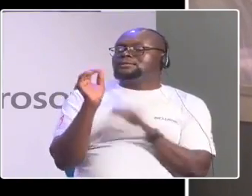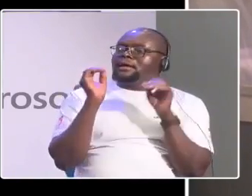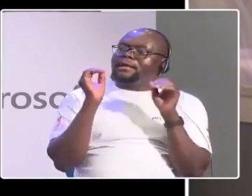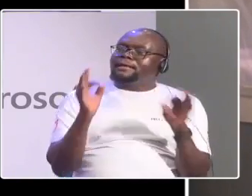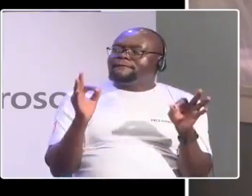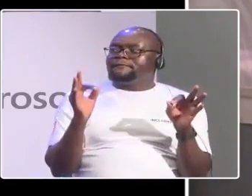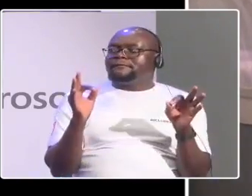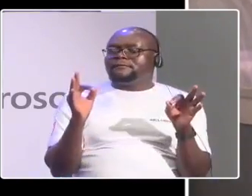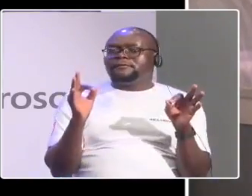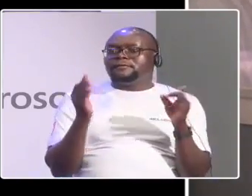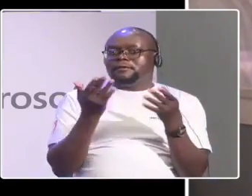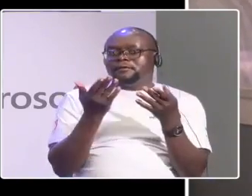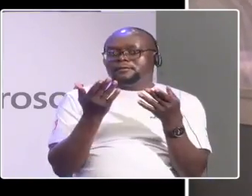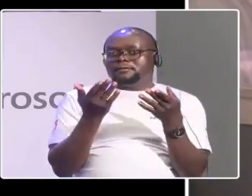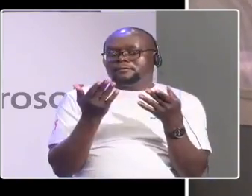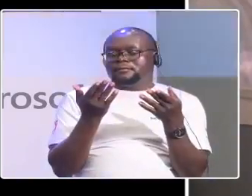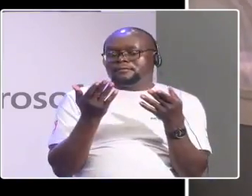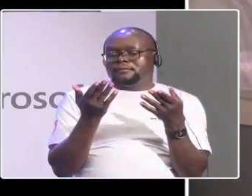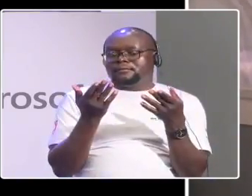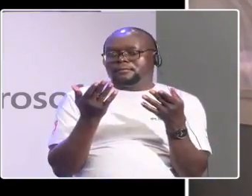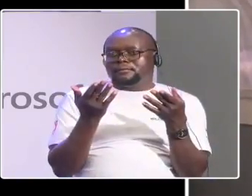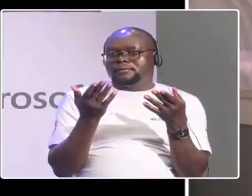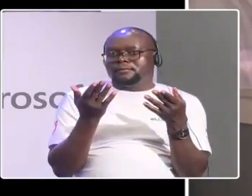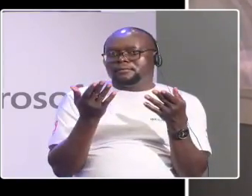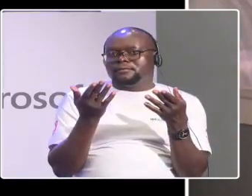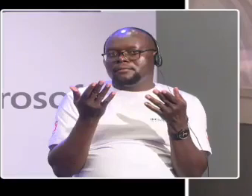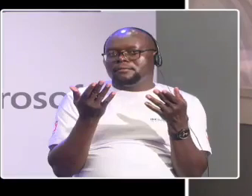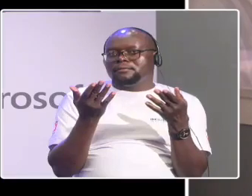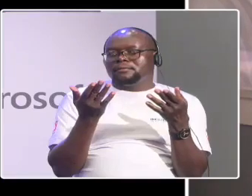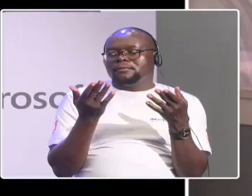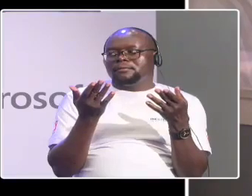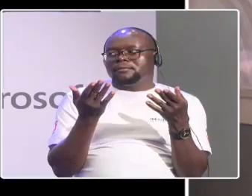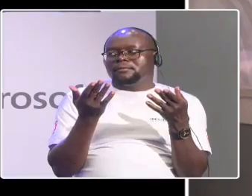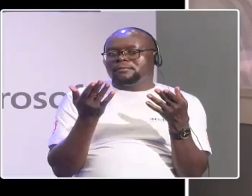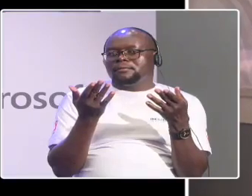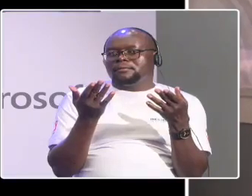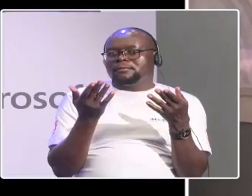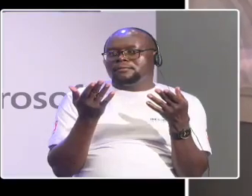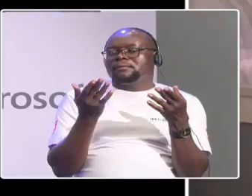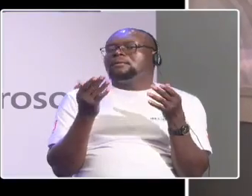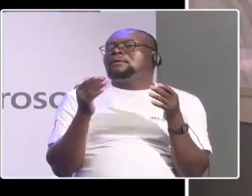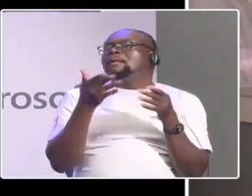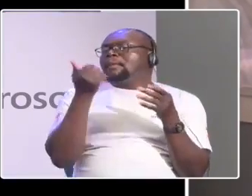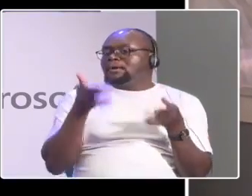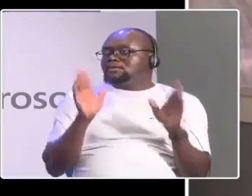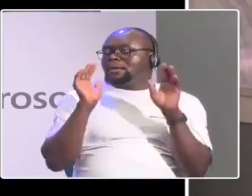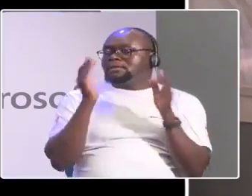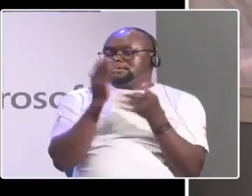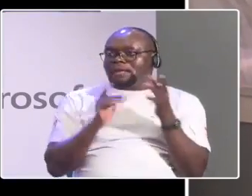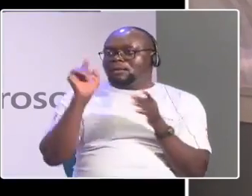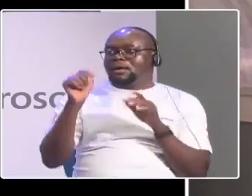if you are a place where someone can go